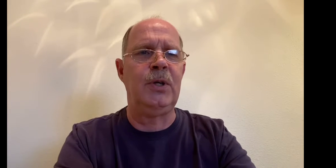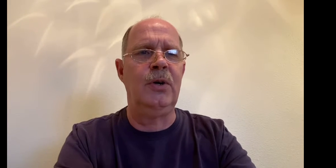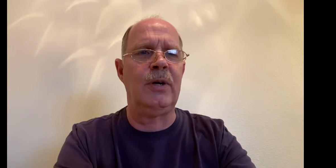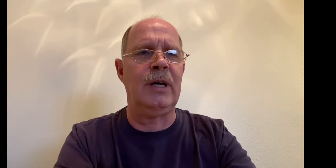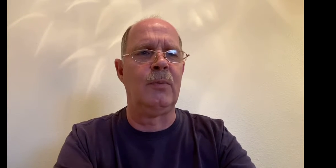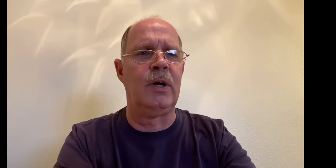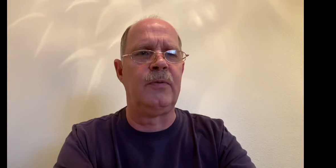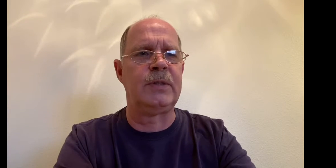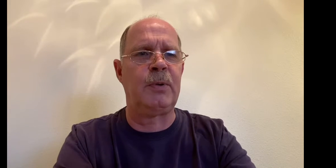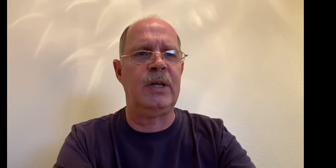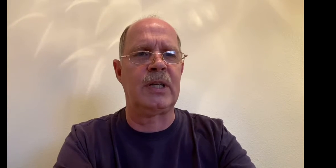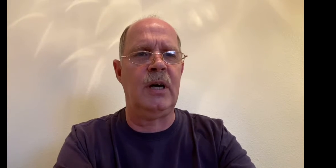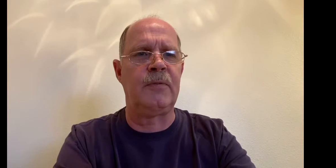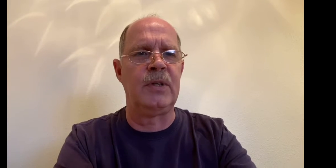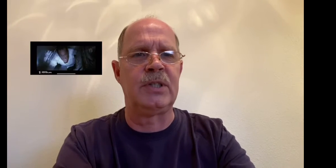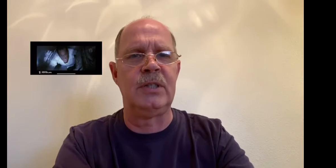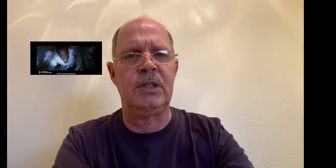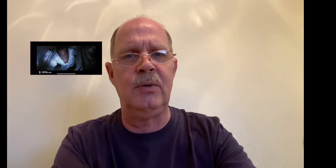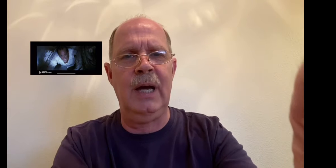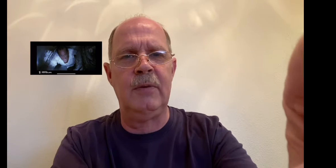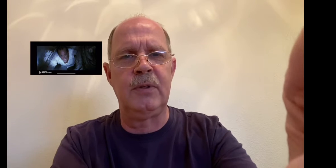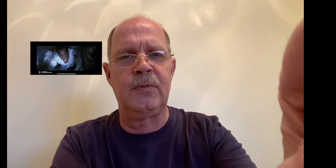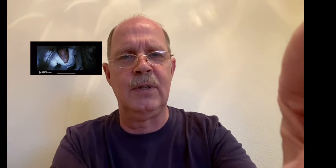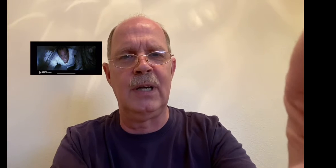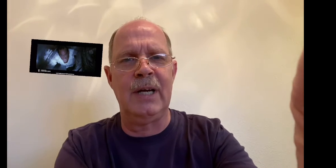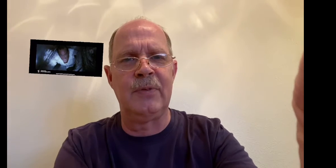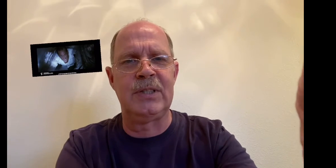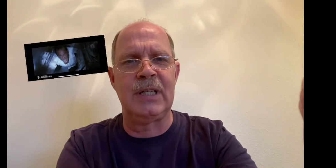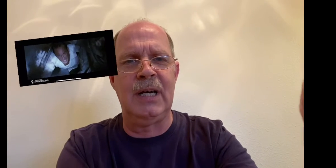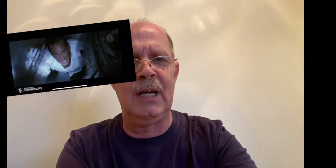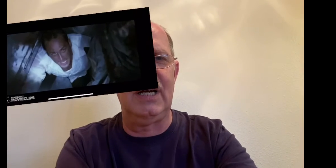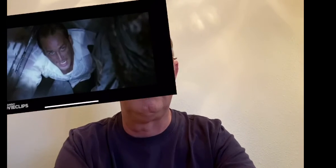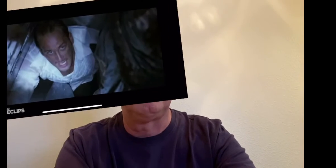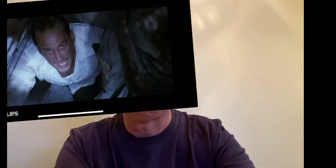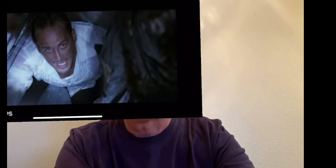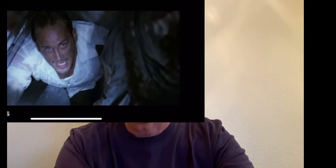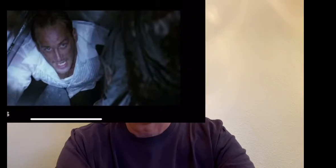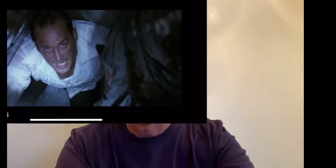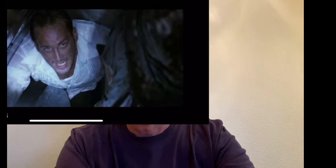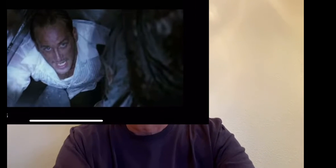If you're in one of his press conferences, you have to feel like this guy,